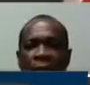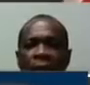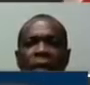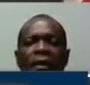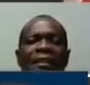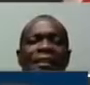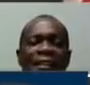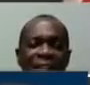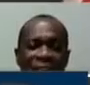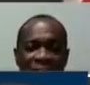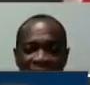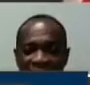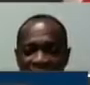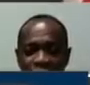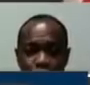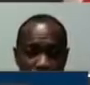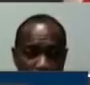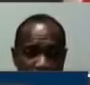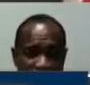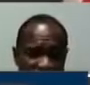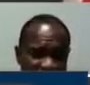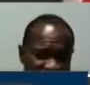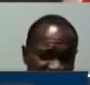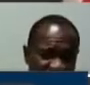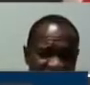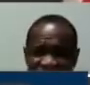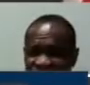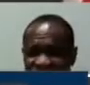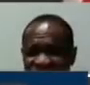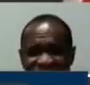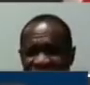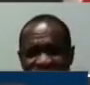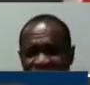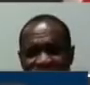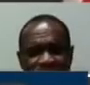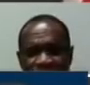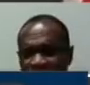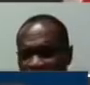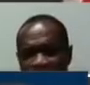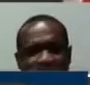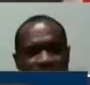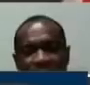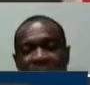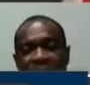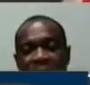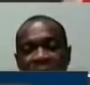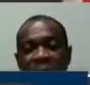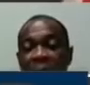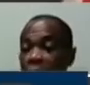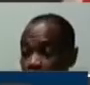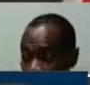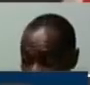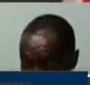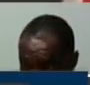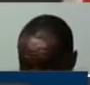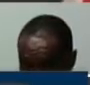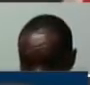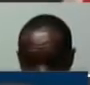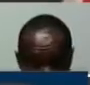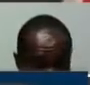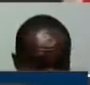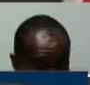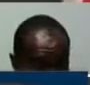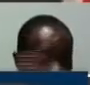ring that you have the mark of the beast on you. Nobody's going to do that to you. You will will make a decision if you're working with the